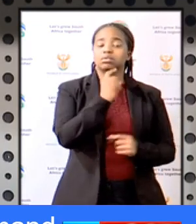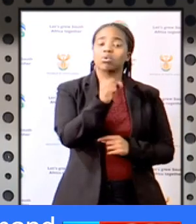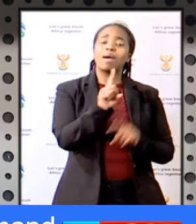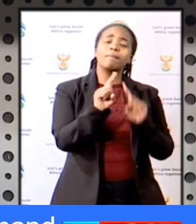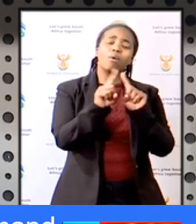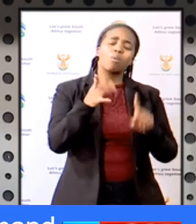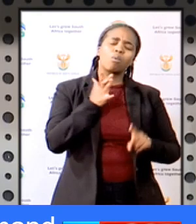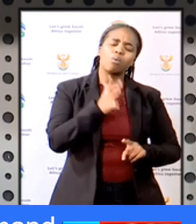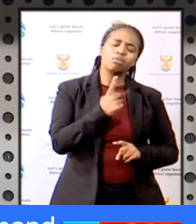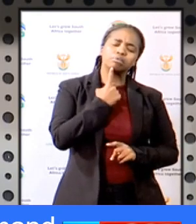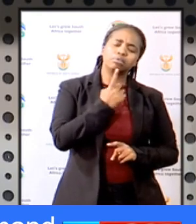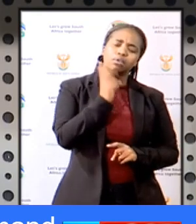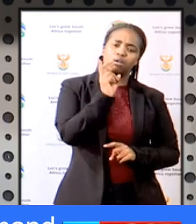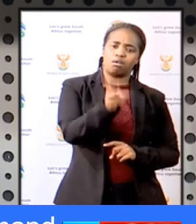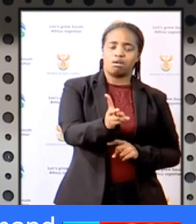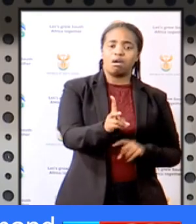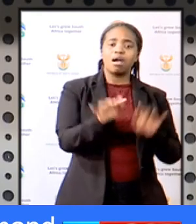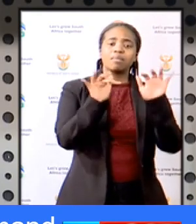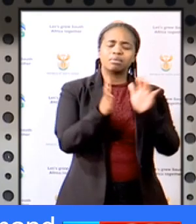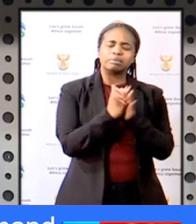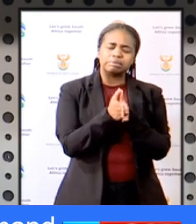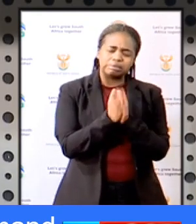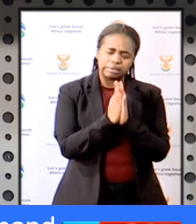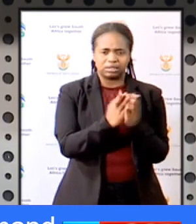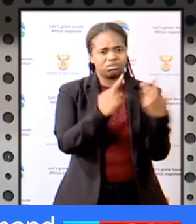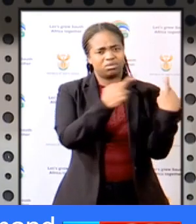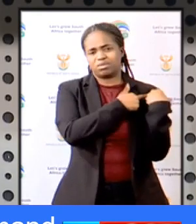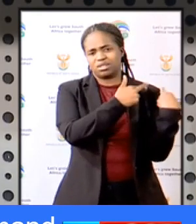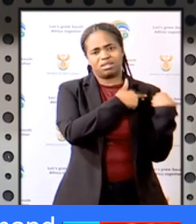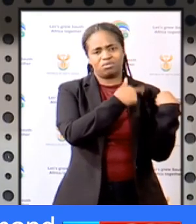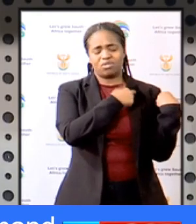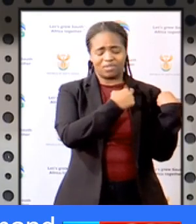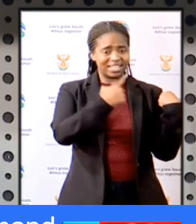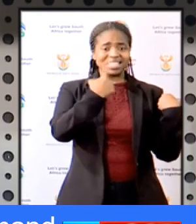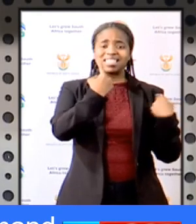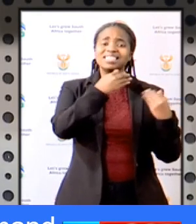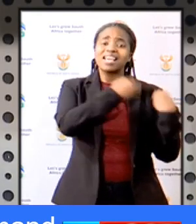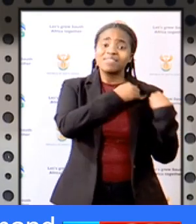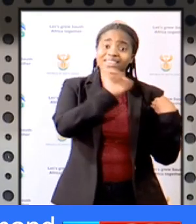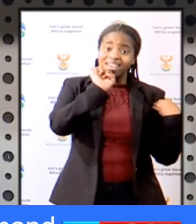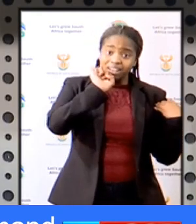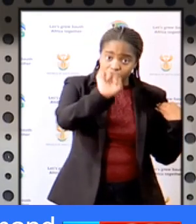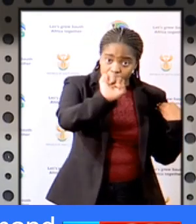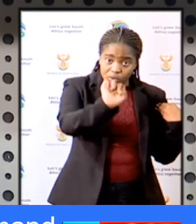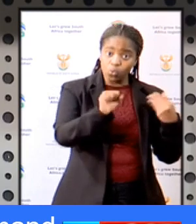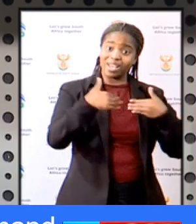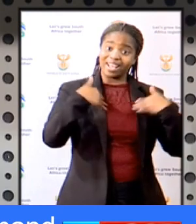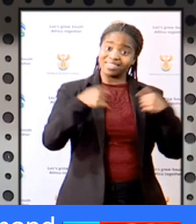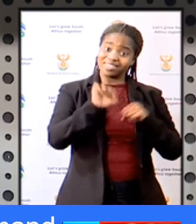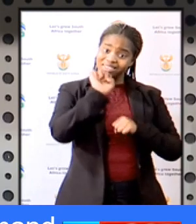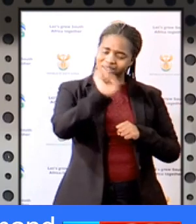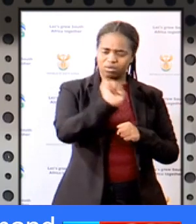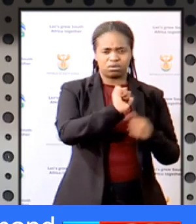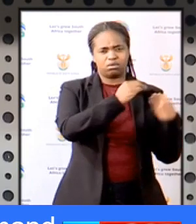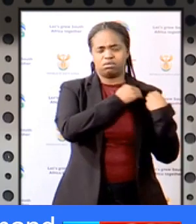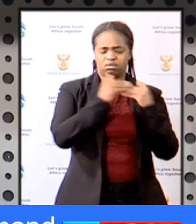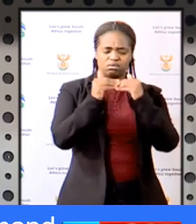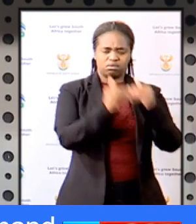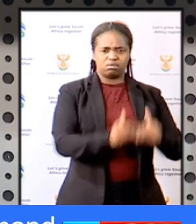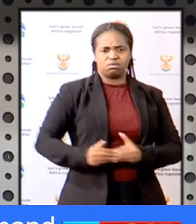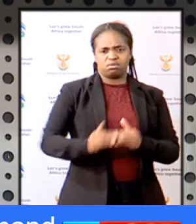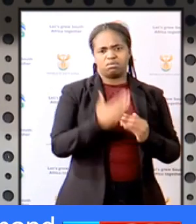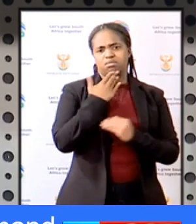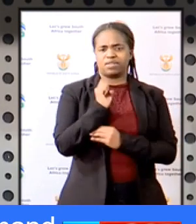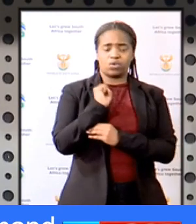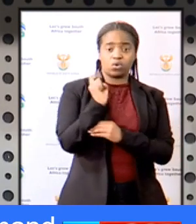to emphasize is that people must take responsibility for their safety, for their own health, for themselves, and for